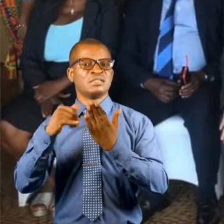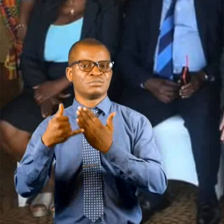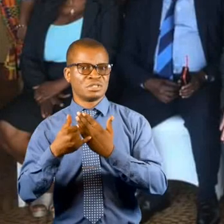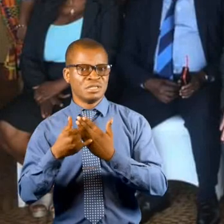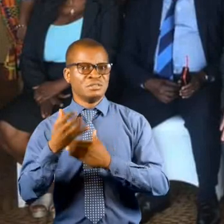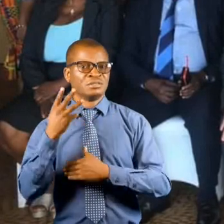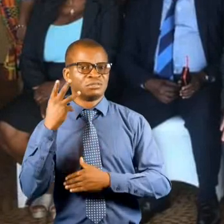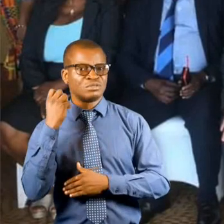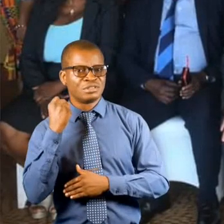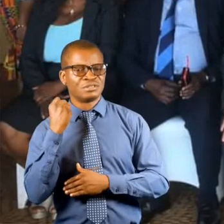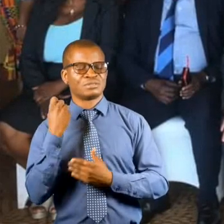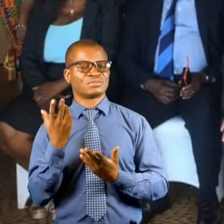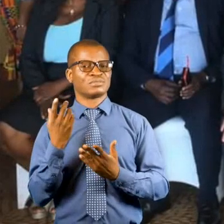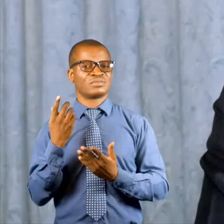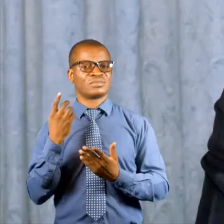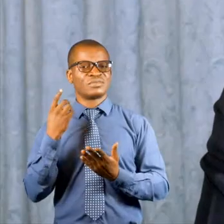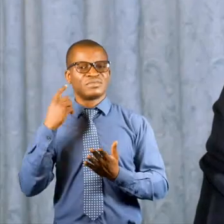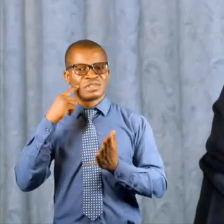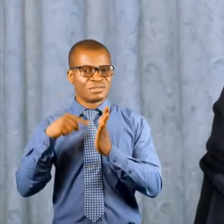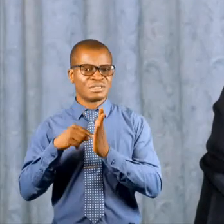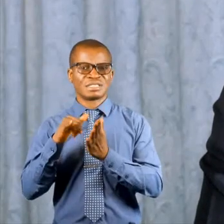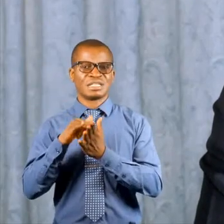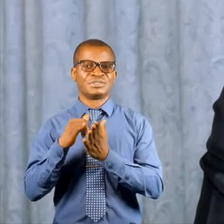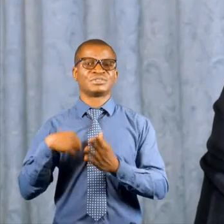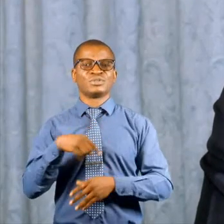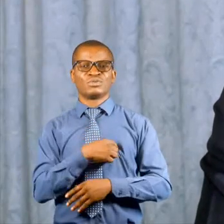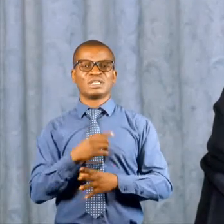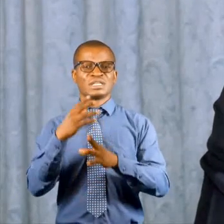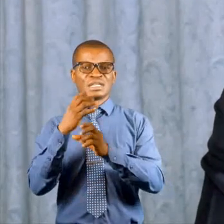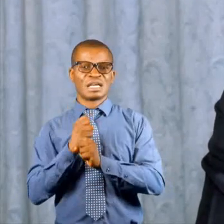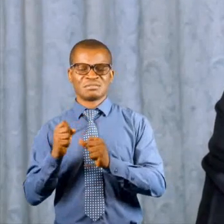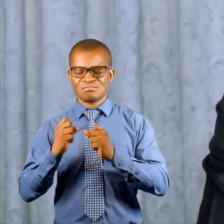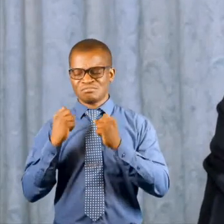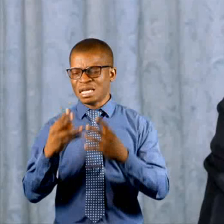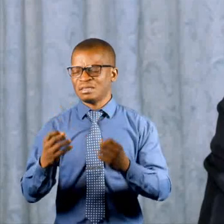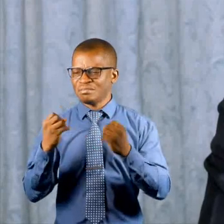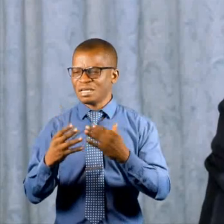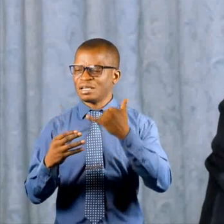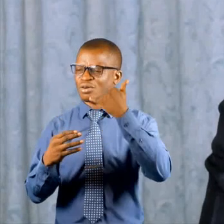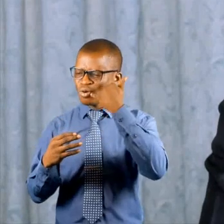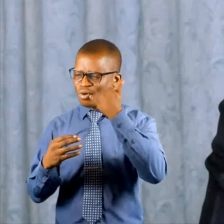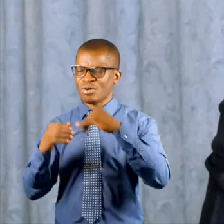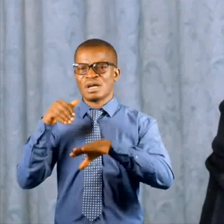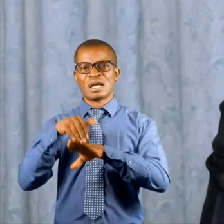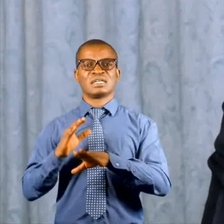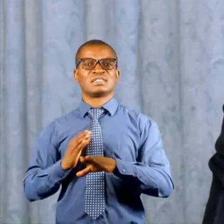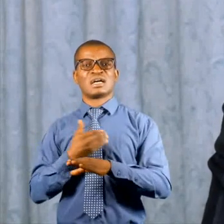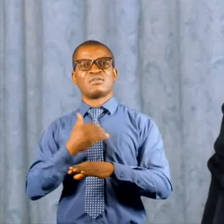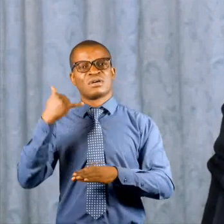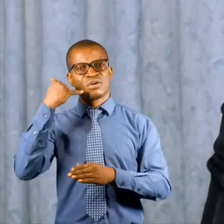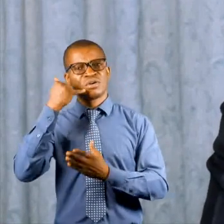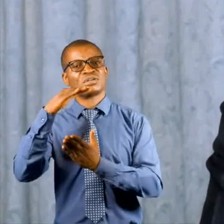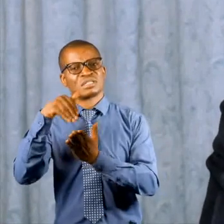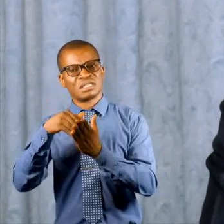project was the fact that we were receiving lots of calls at our call